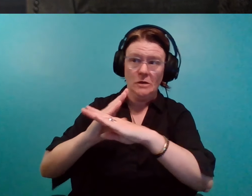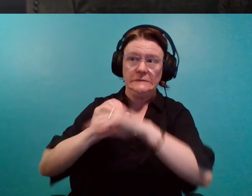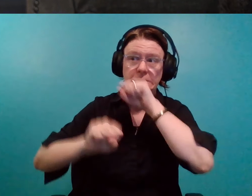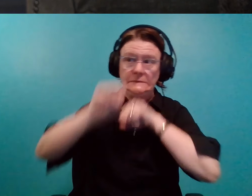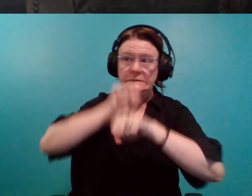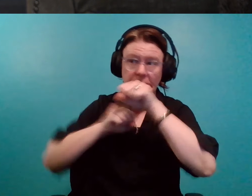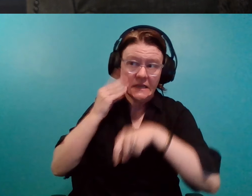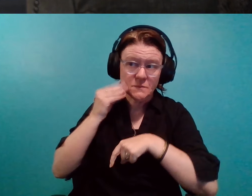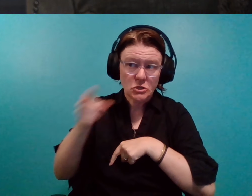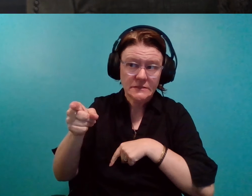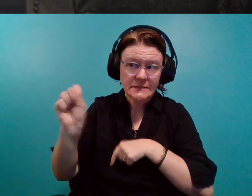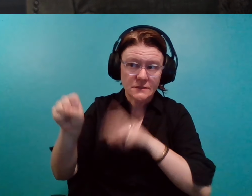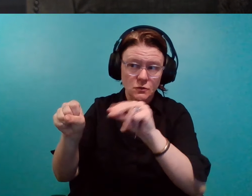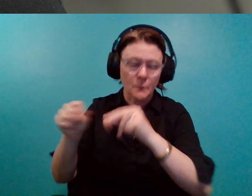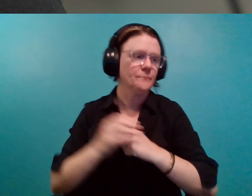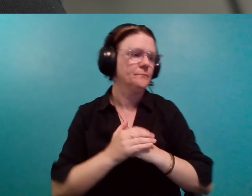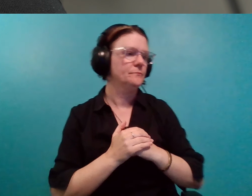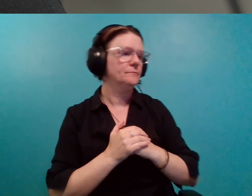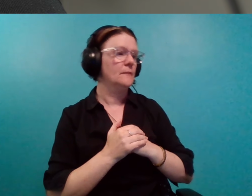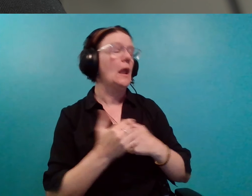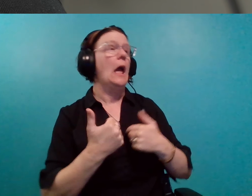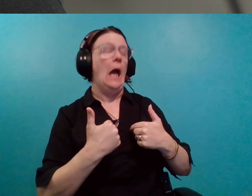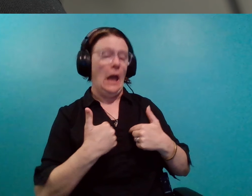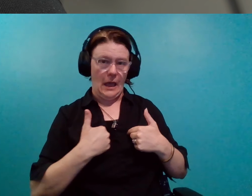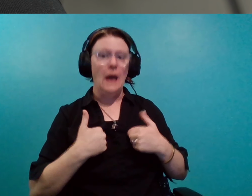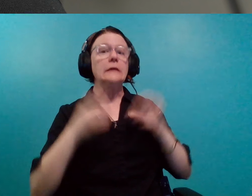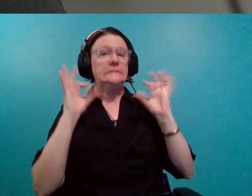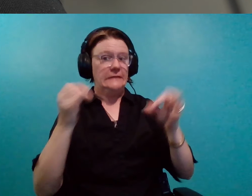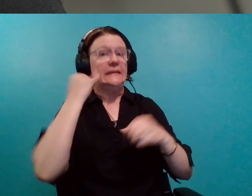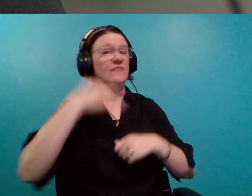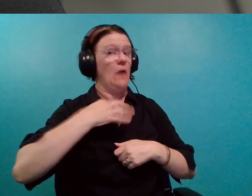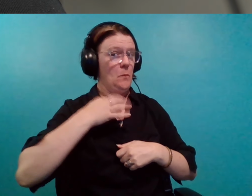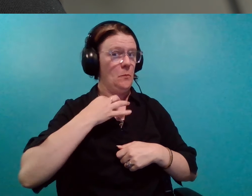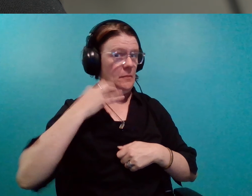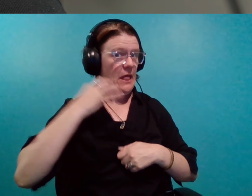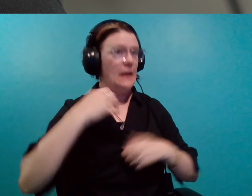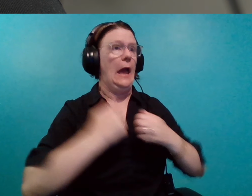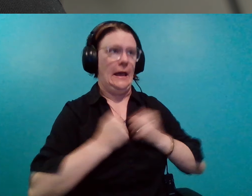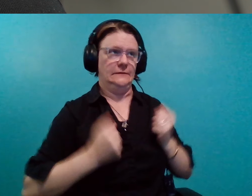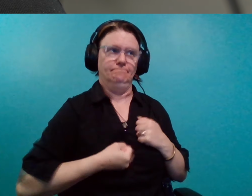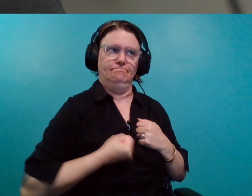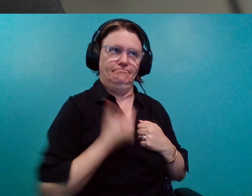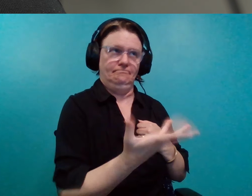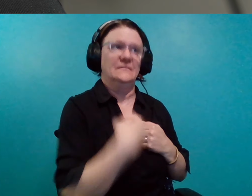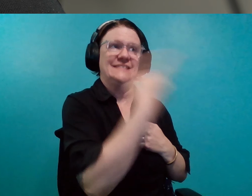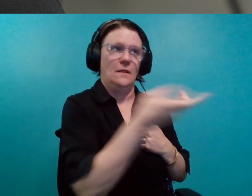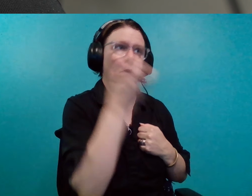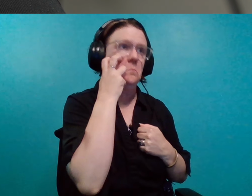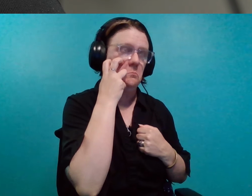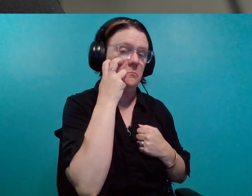as a person with a disability? I choose to disclose. But the other side of that